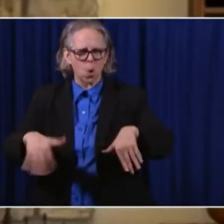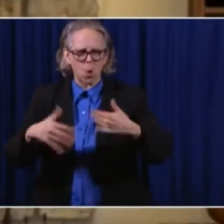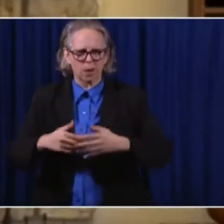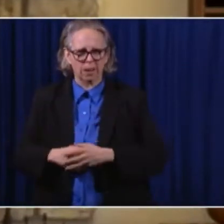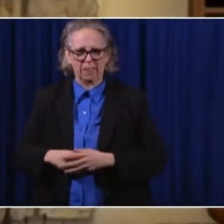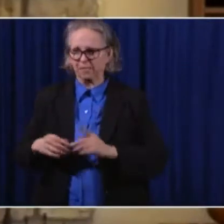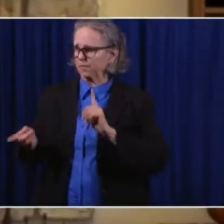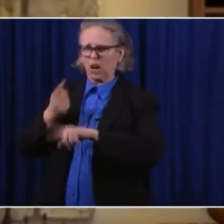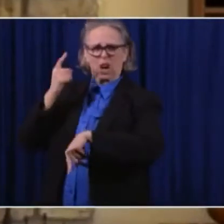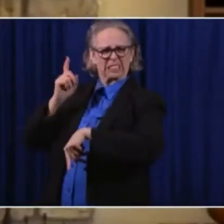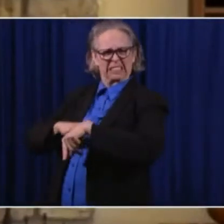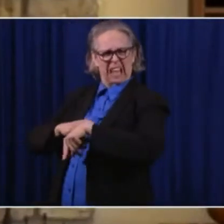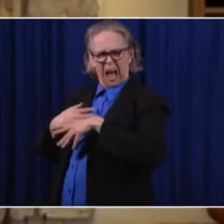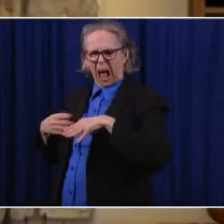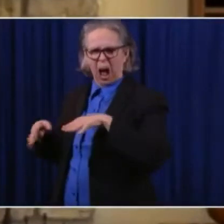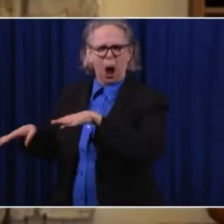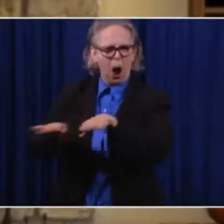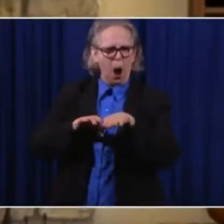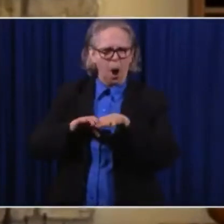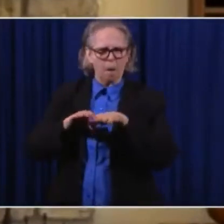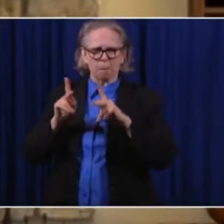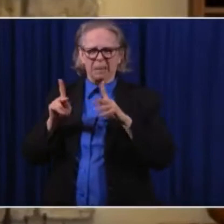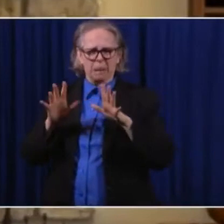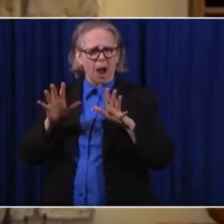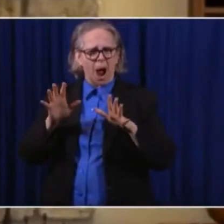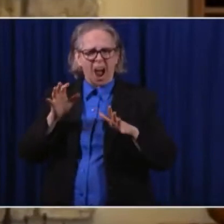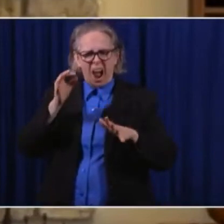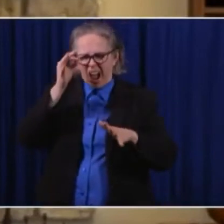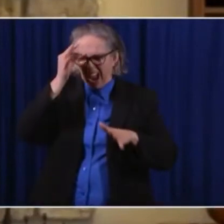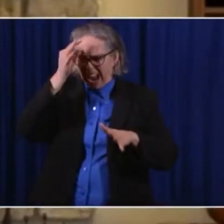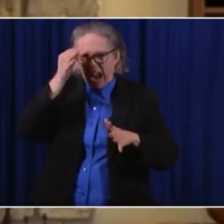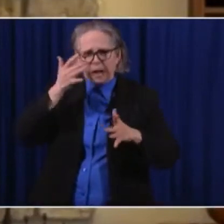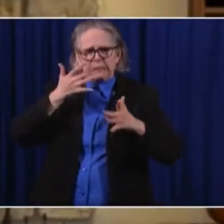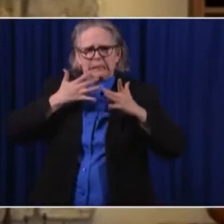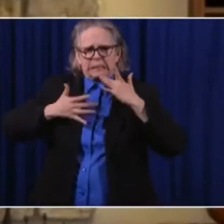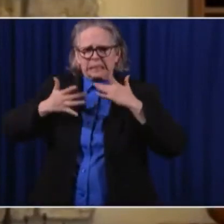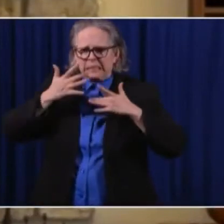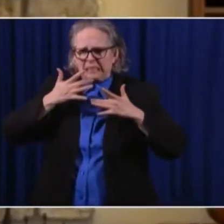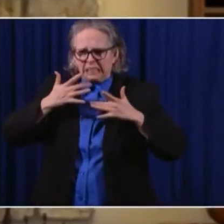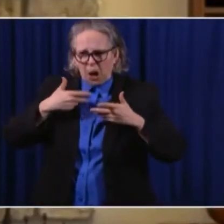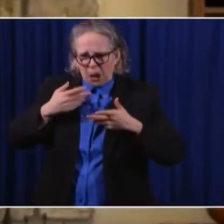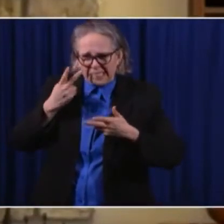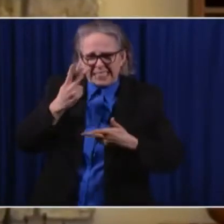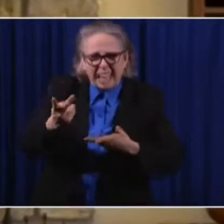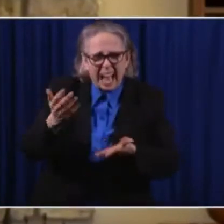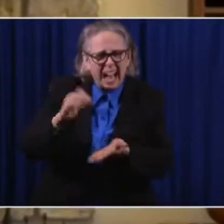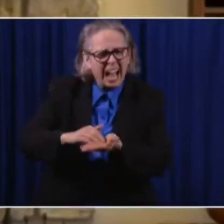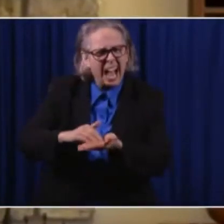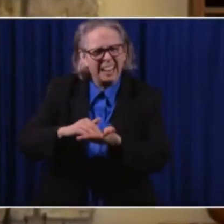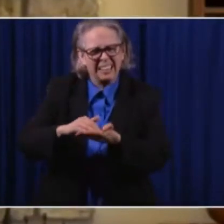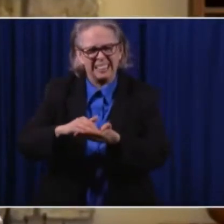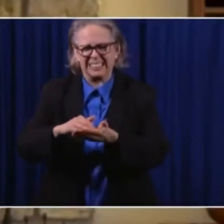the second shutdown, even if it's a relatively short period of time. There are all the other consequences. Laura Chris talked about the consequences that we